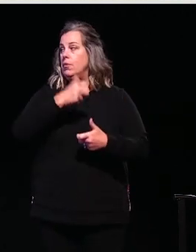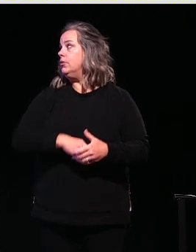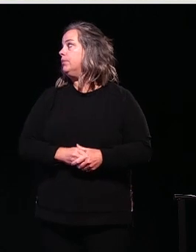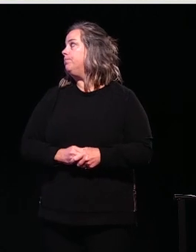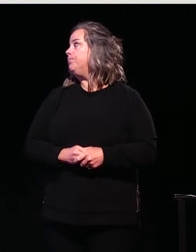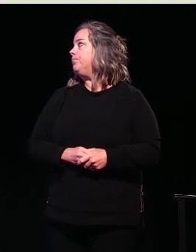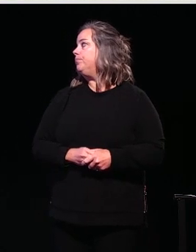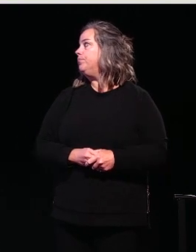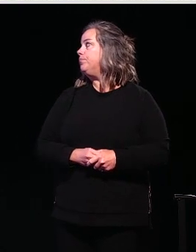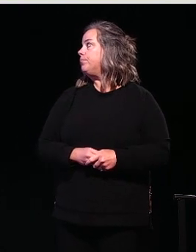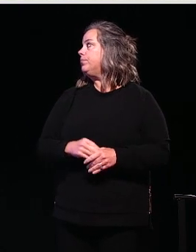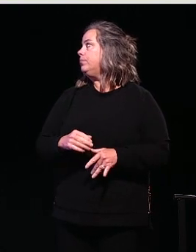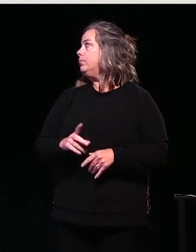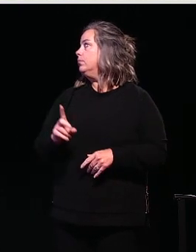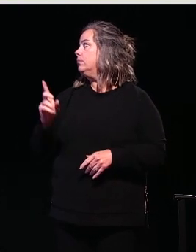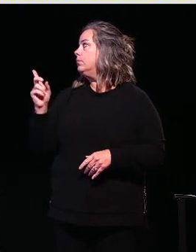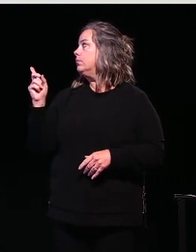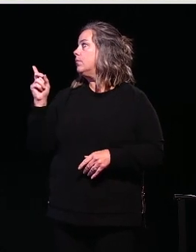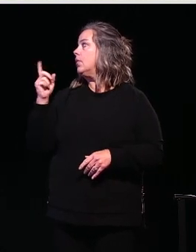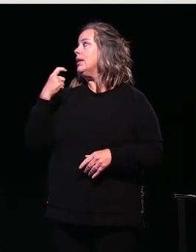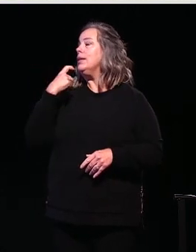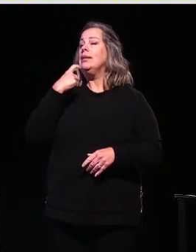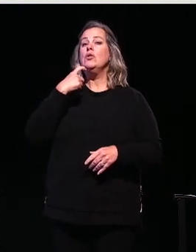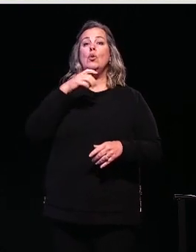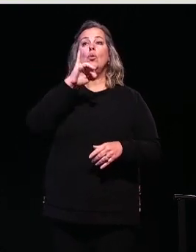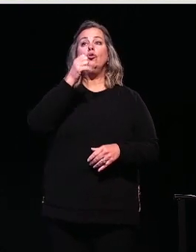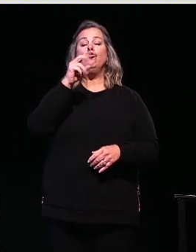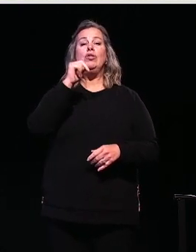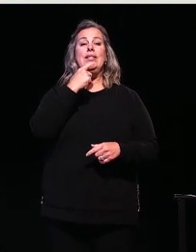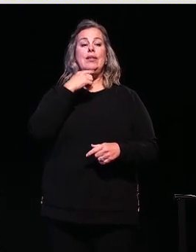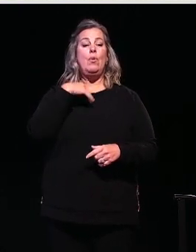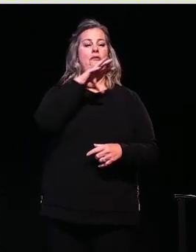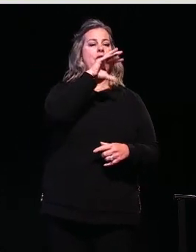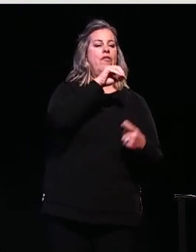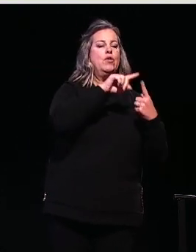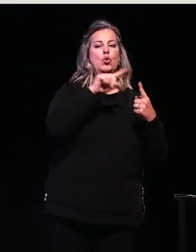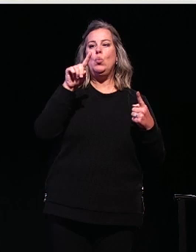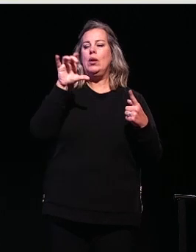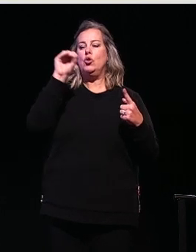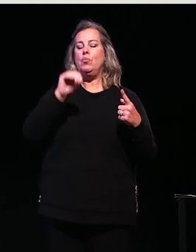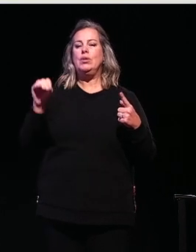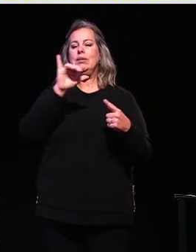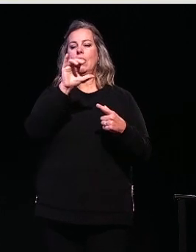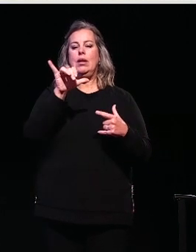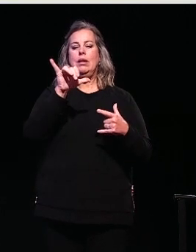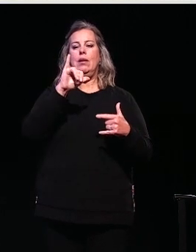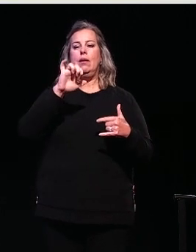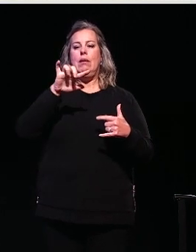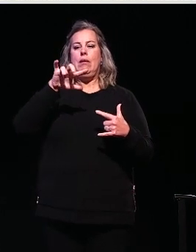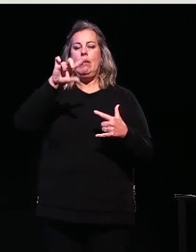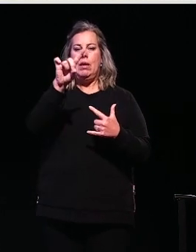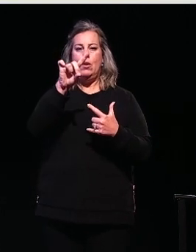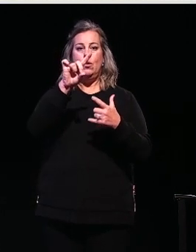talked about 50% to 100% yield increase and yield protection, which we were really excited to see. So